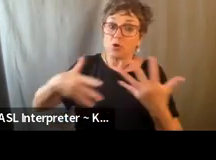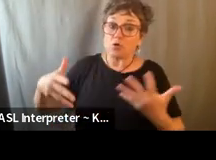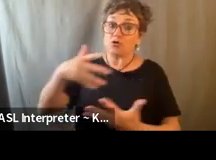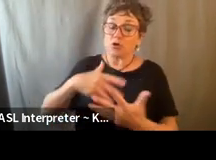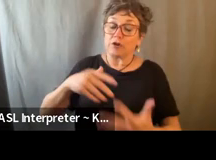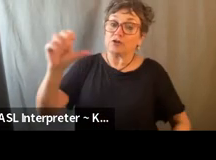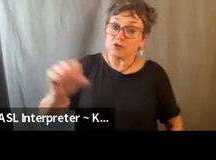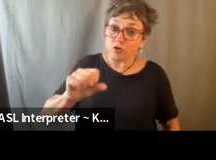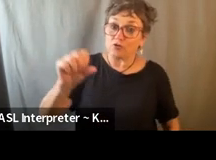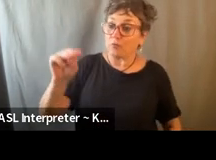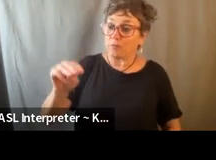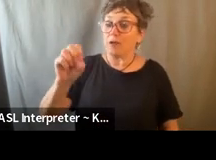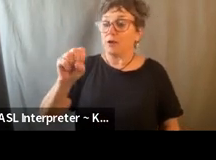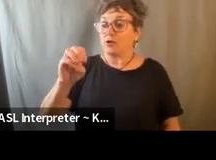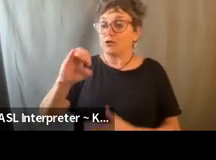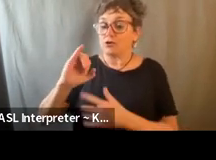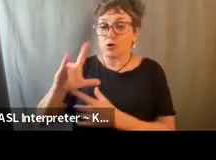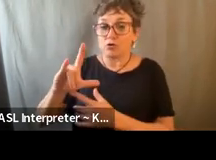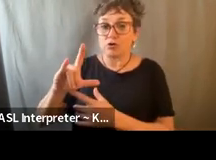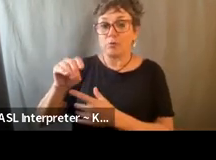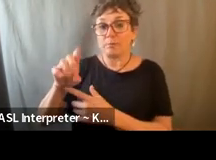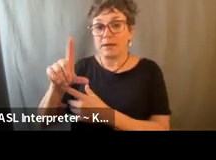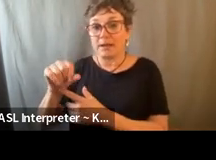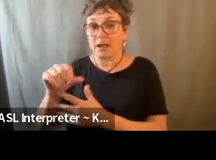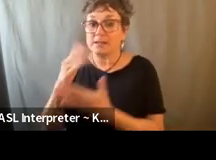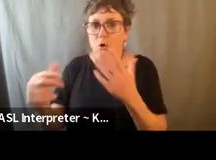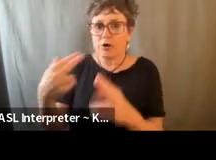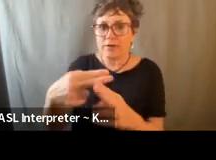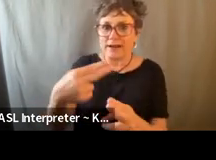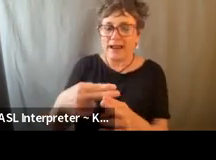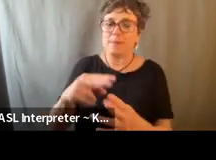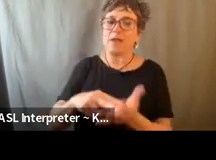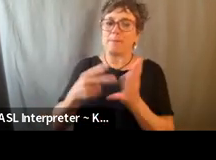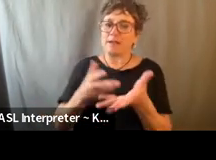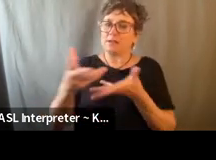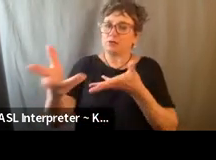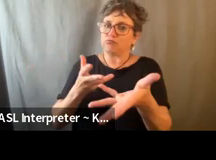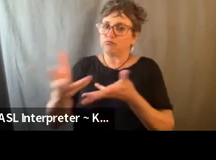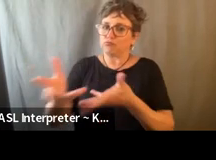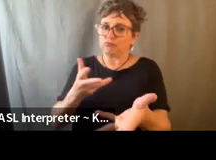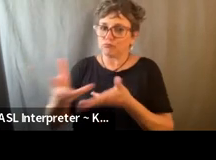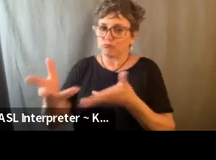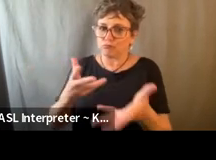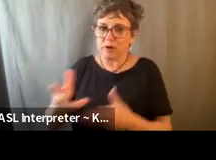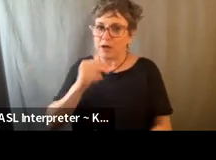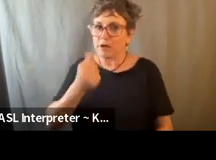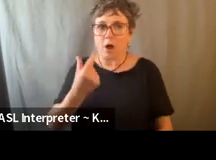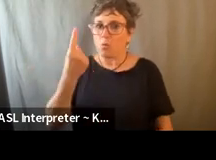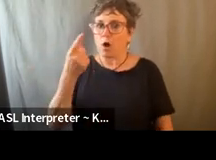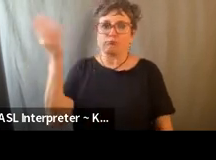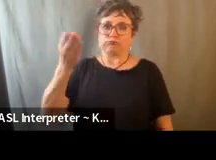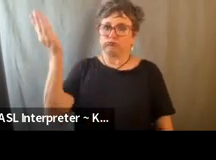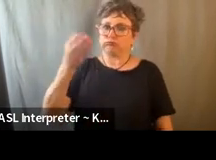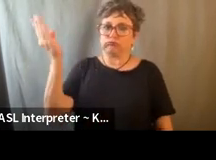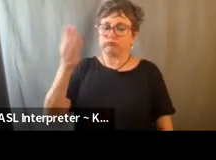media, you know, it's in the name. It's implied that we're supposed to be having conversations, answering people. So I think